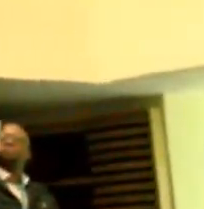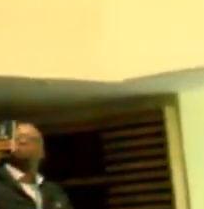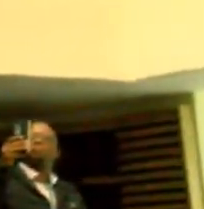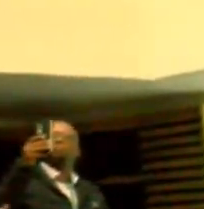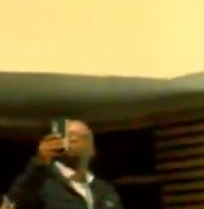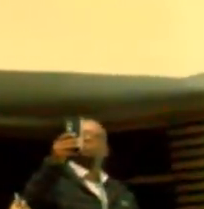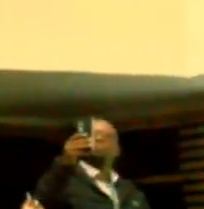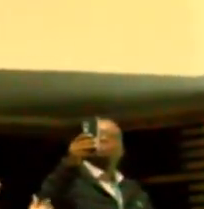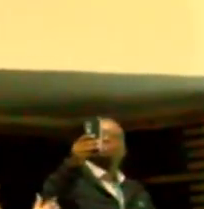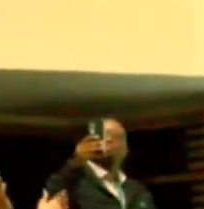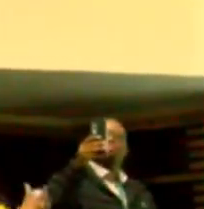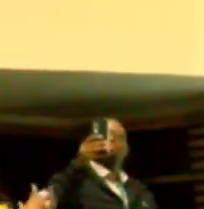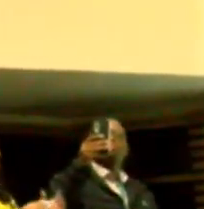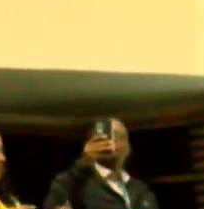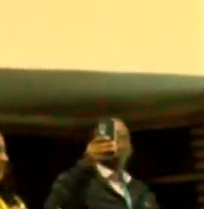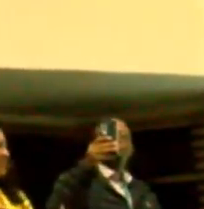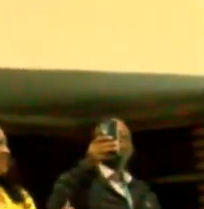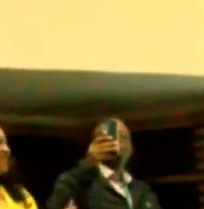foreign